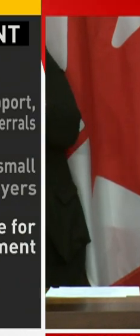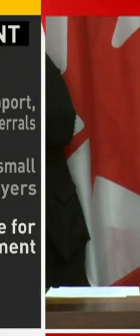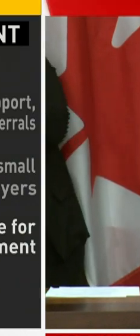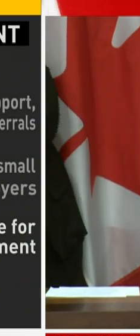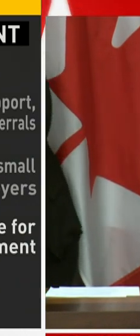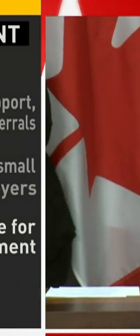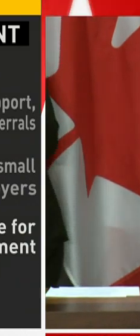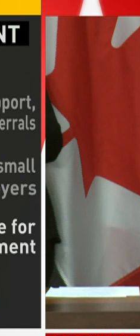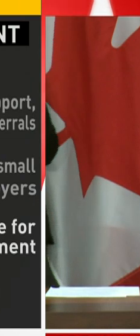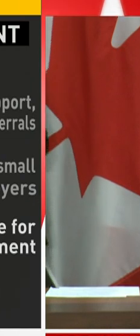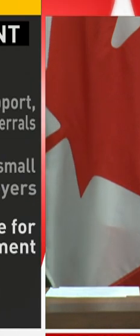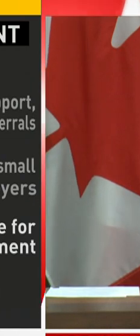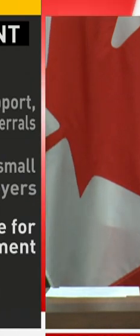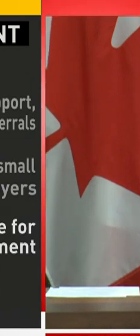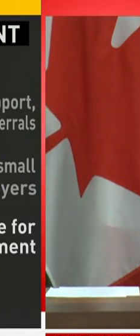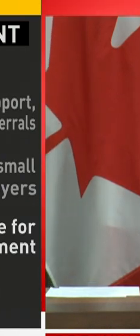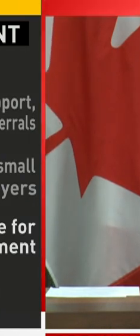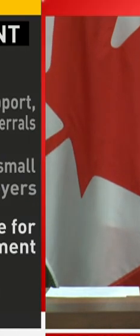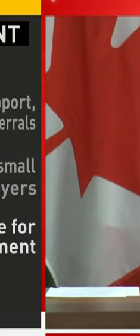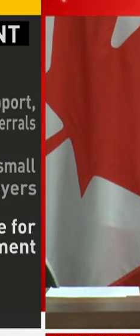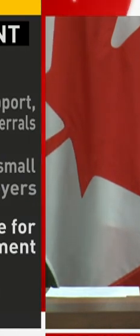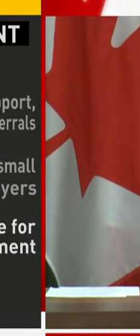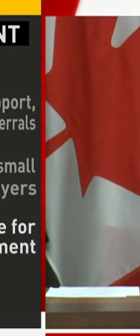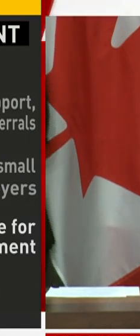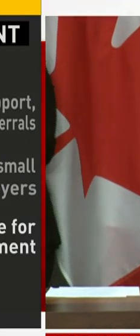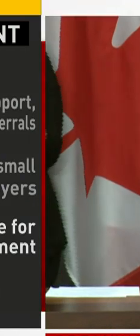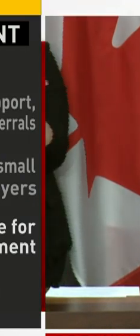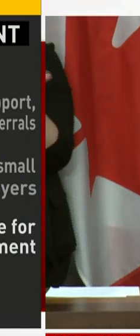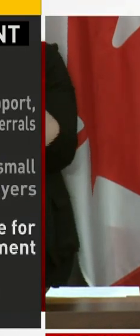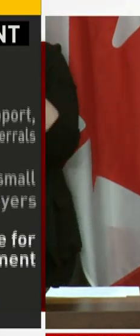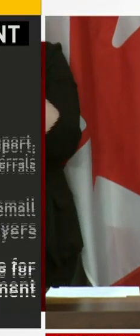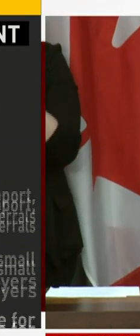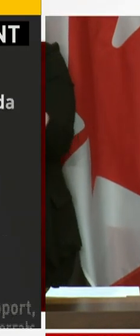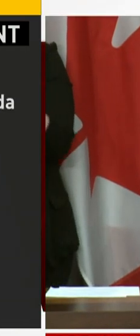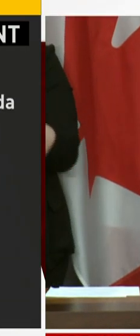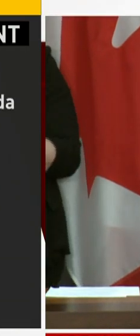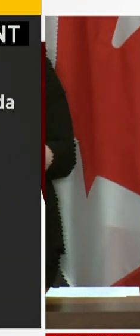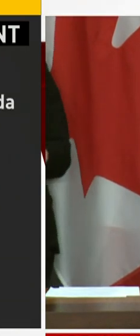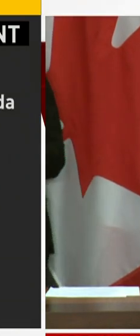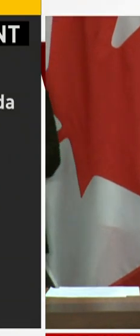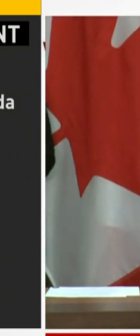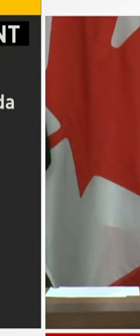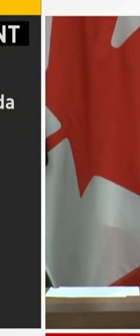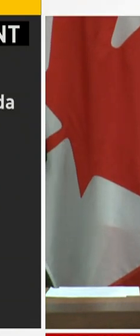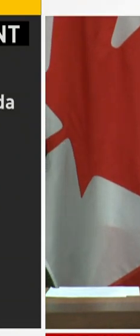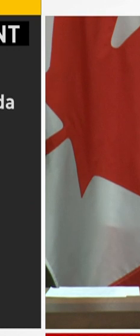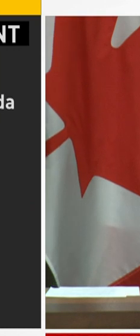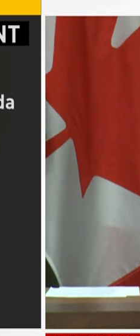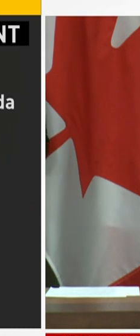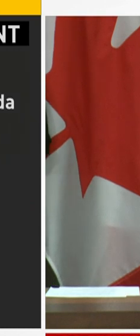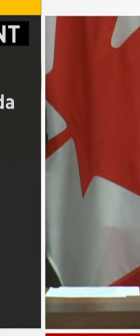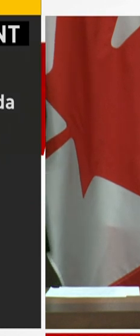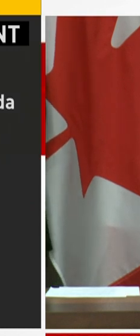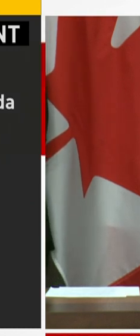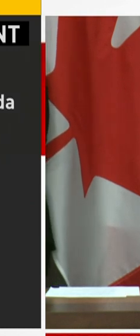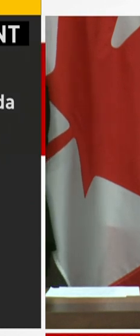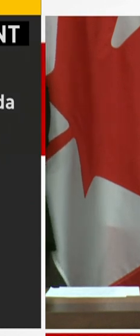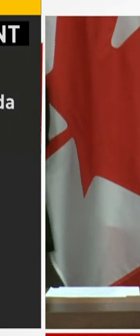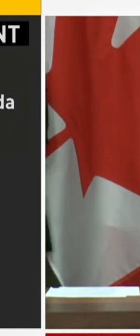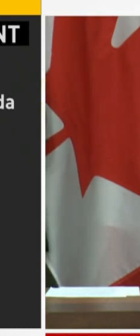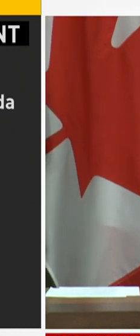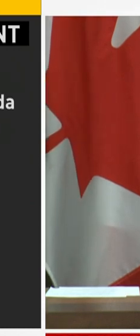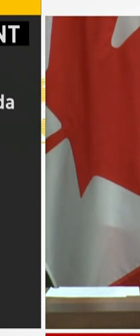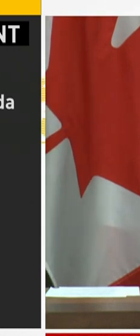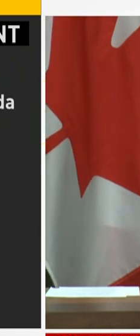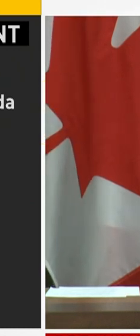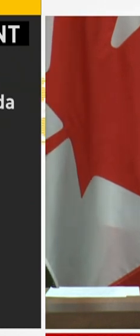challenge. I want Canadians to know that we will continue to support them, that in a challenging time, the government will be there